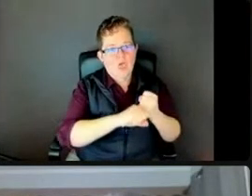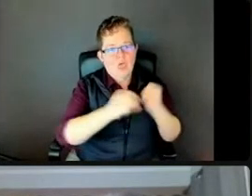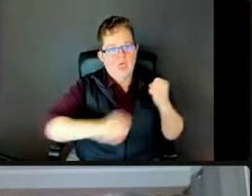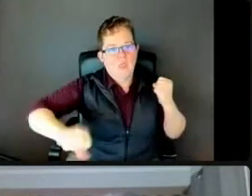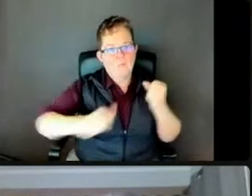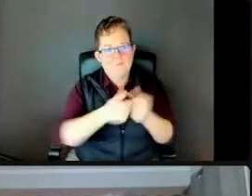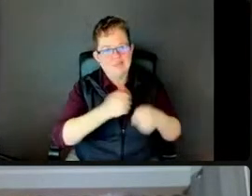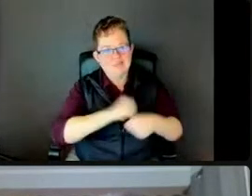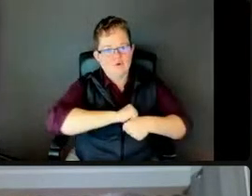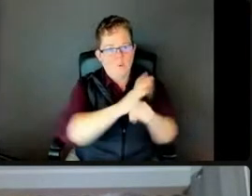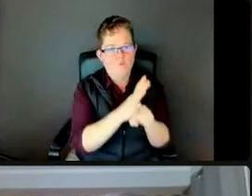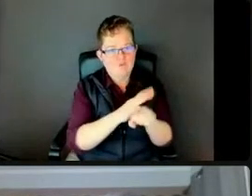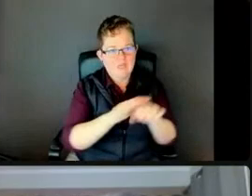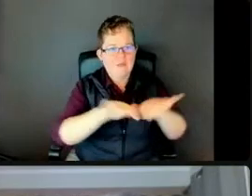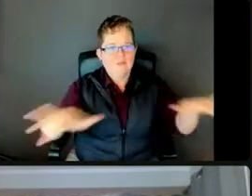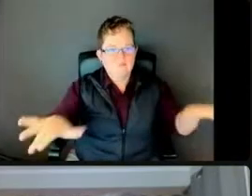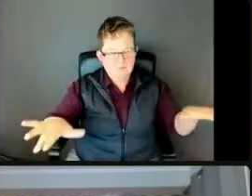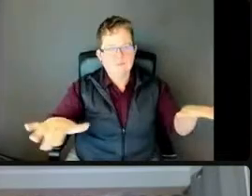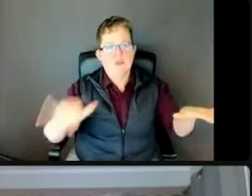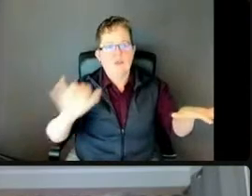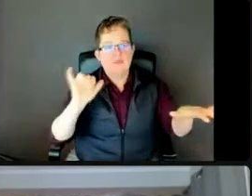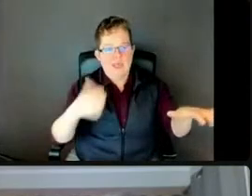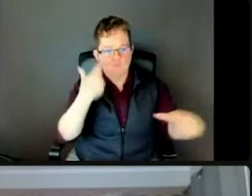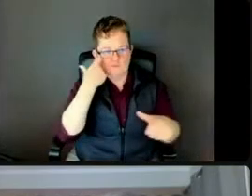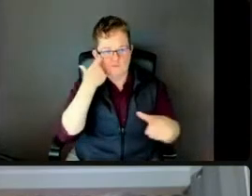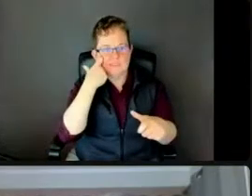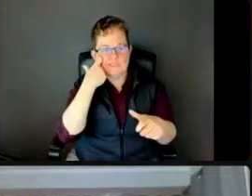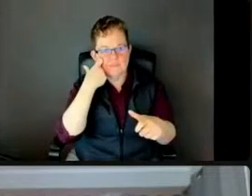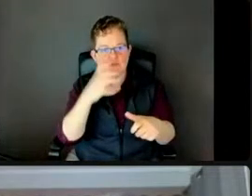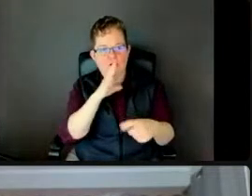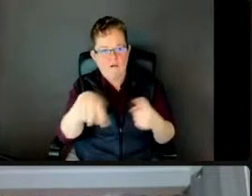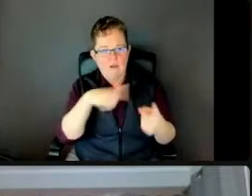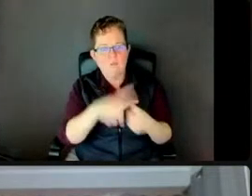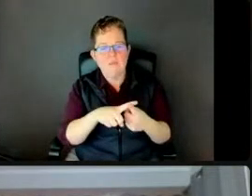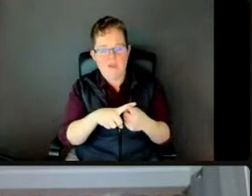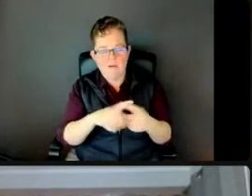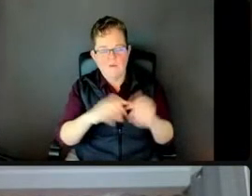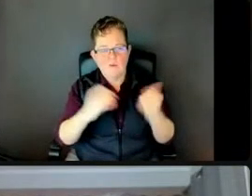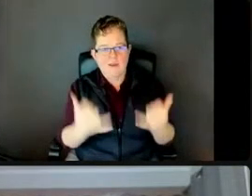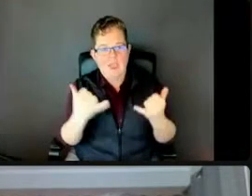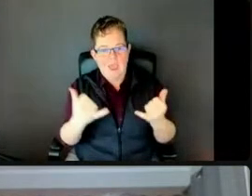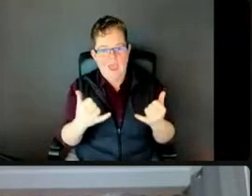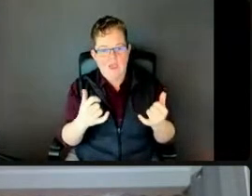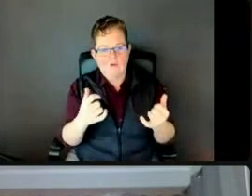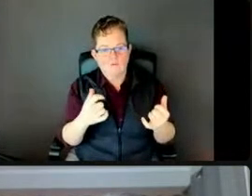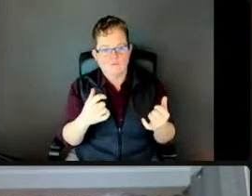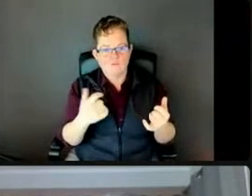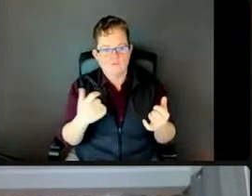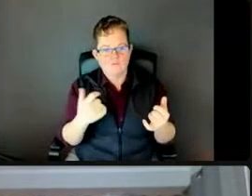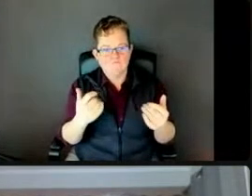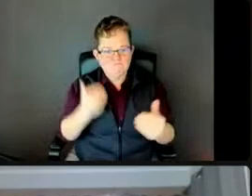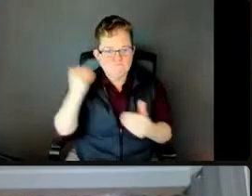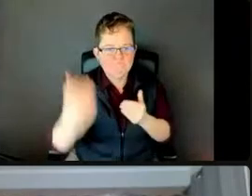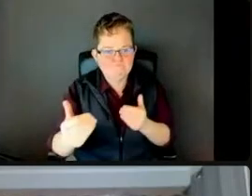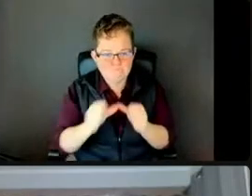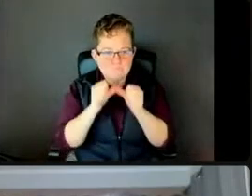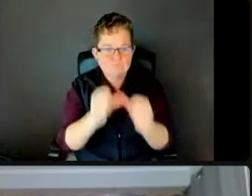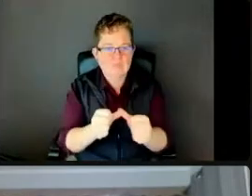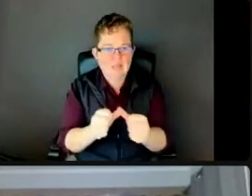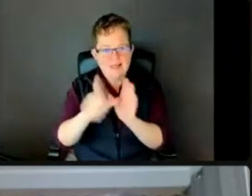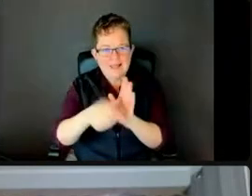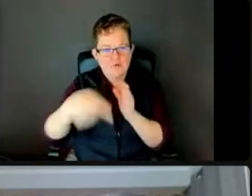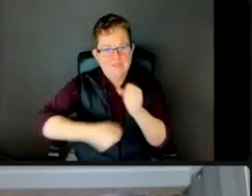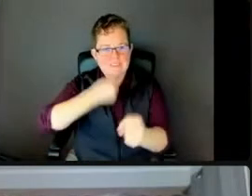pandemic. But that is something that we have more recently been talking about moving forward in a little bit later this